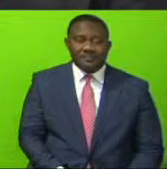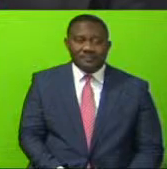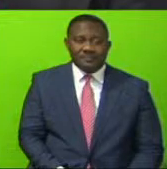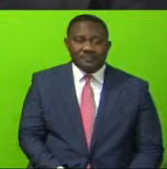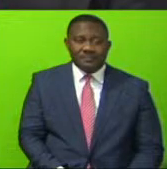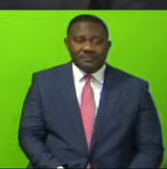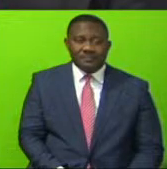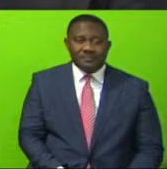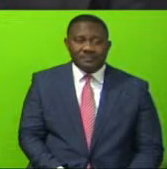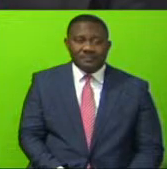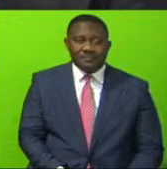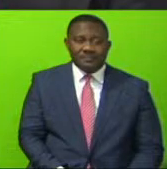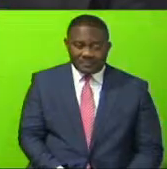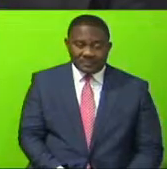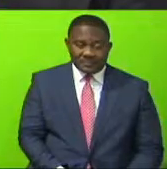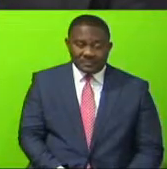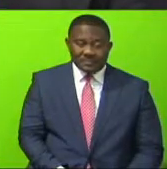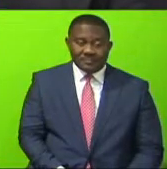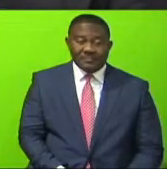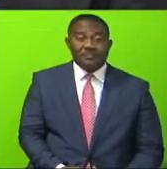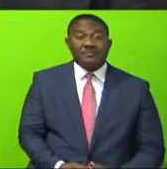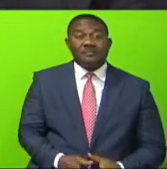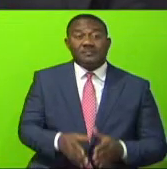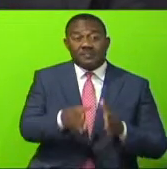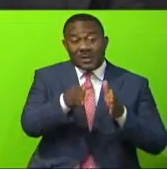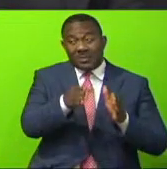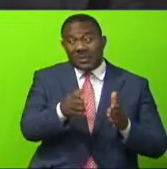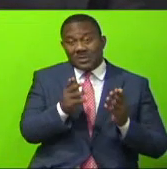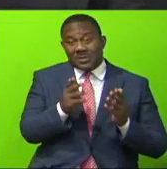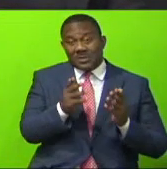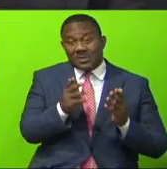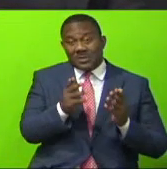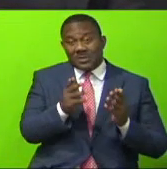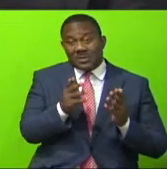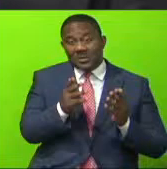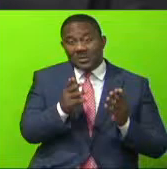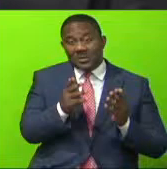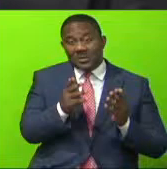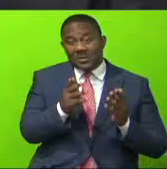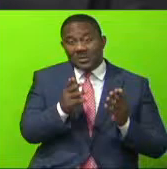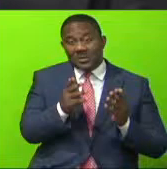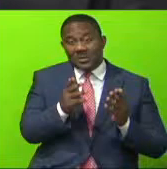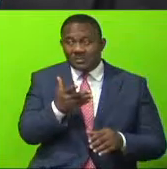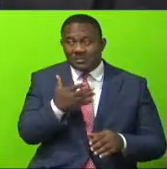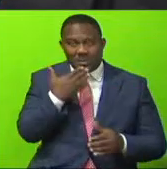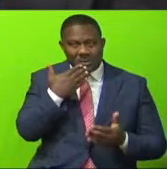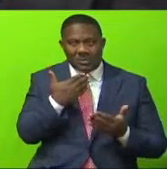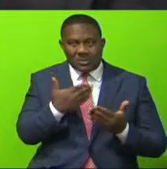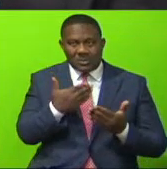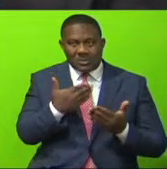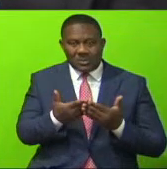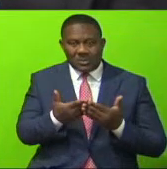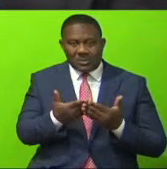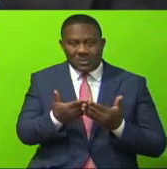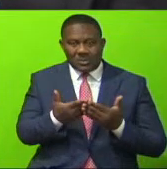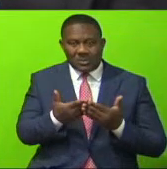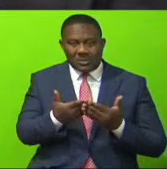wanted this achieved is my good friend. And the lecturer in law,